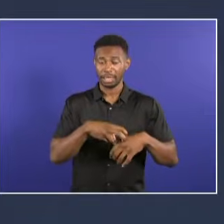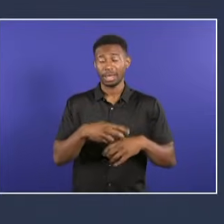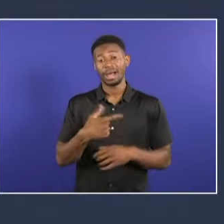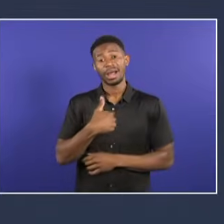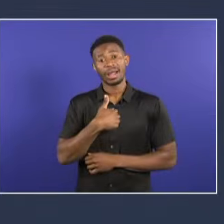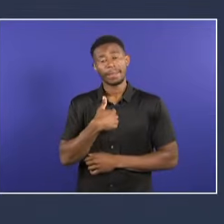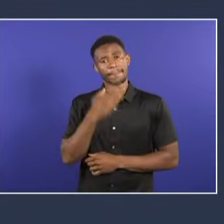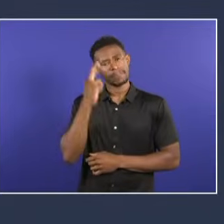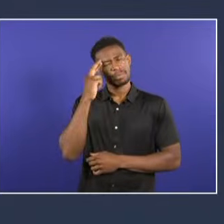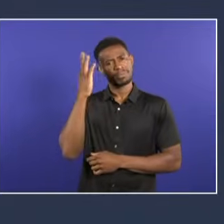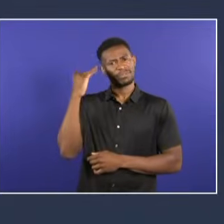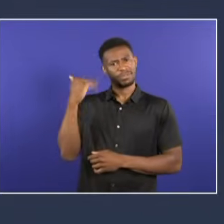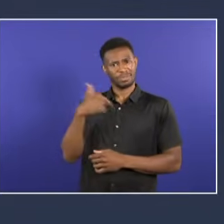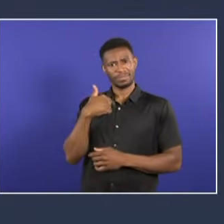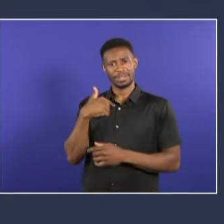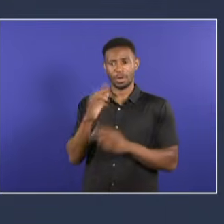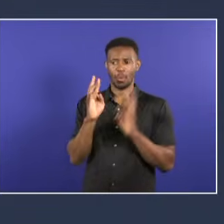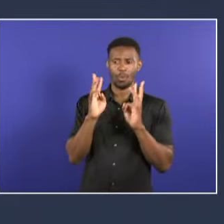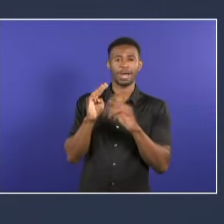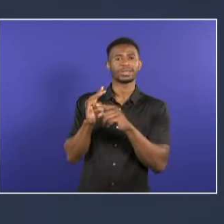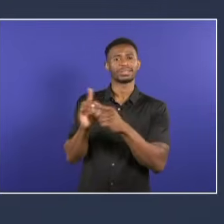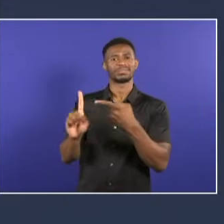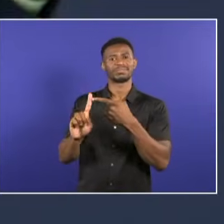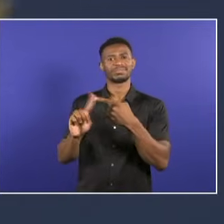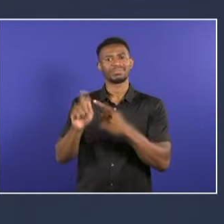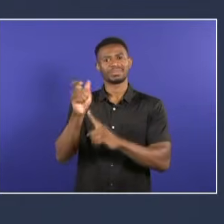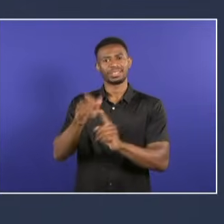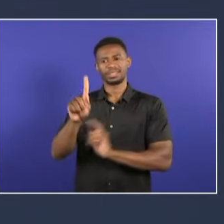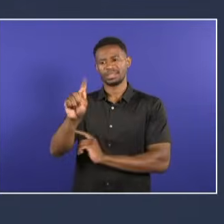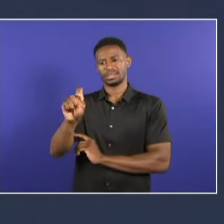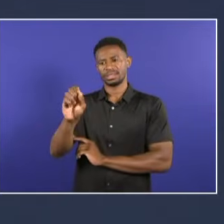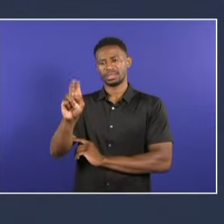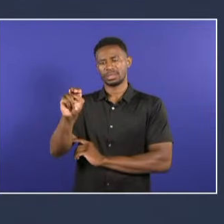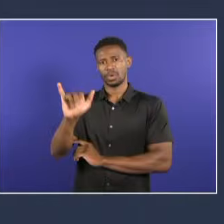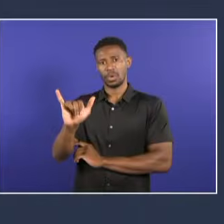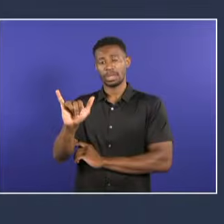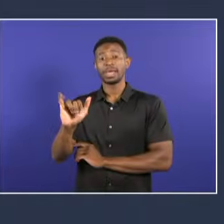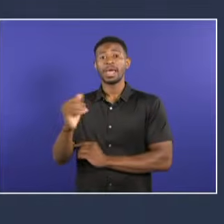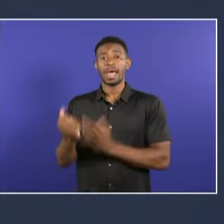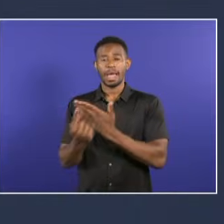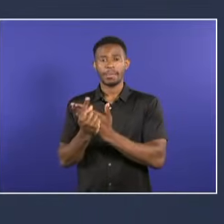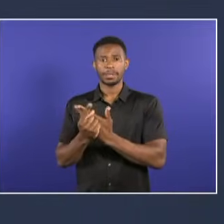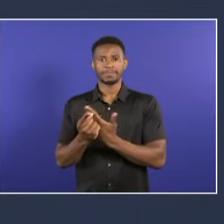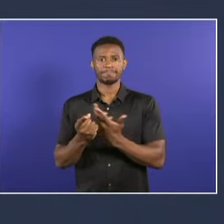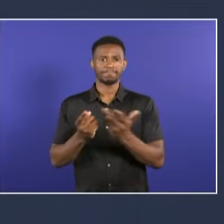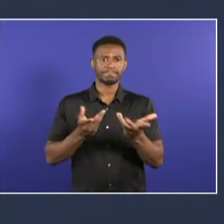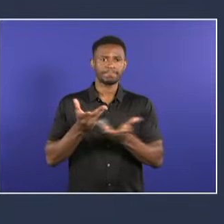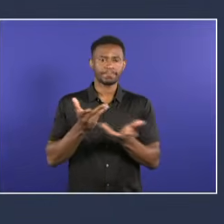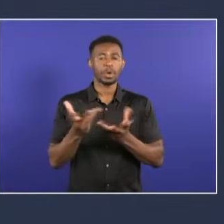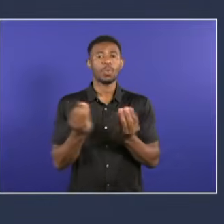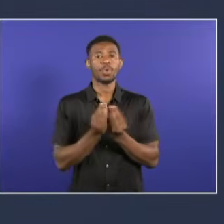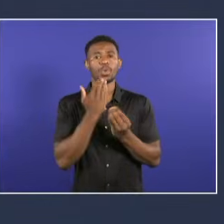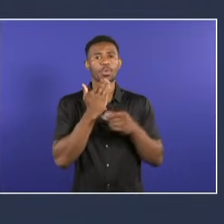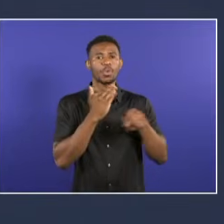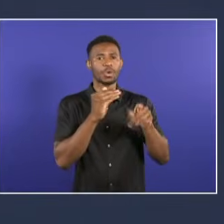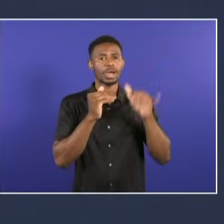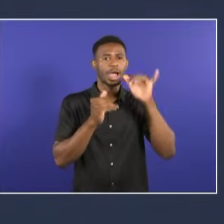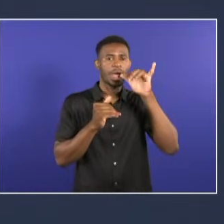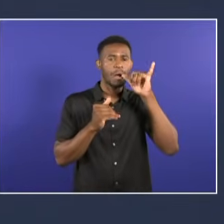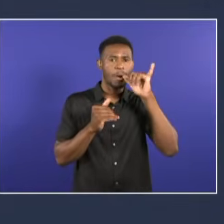watching Tony debate President Thabo Mbeki when I was just a 16-year-old